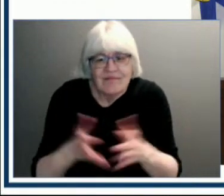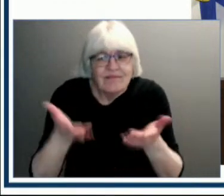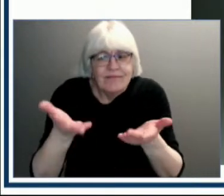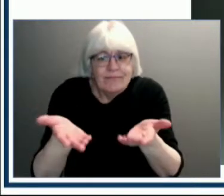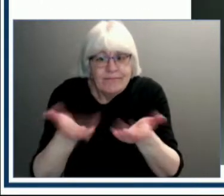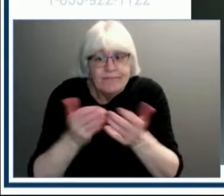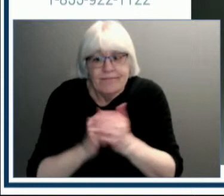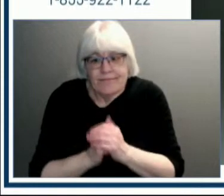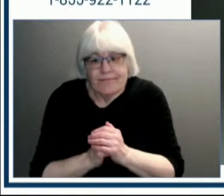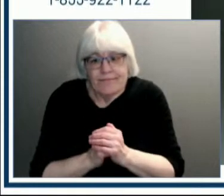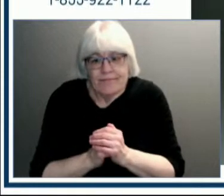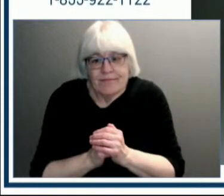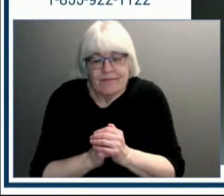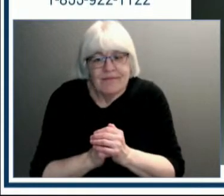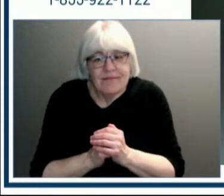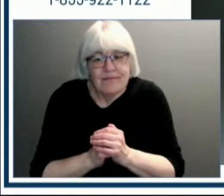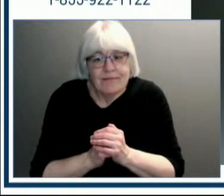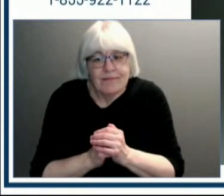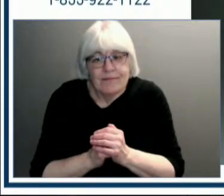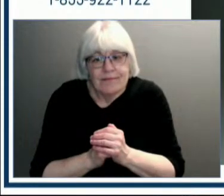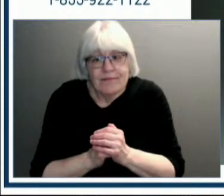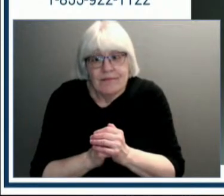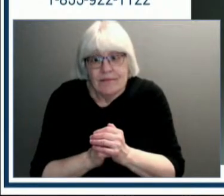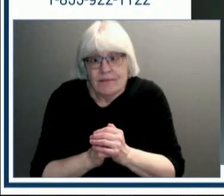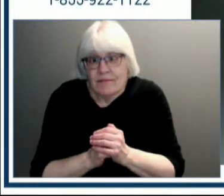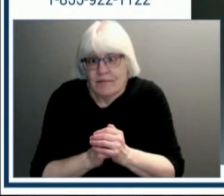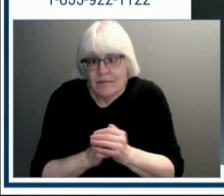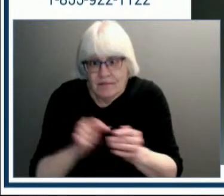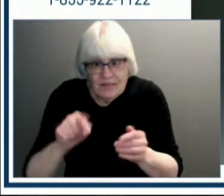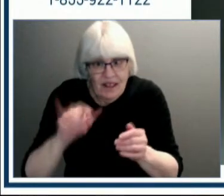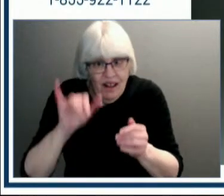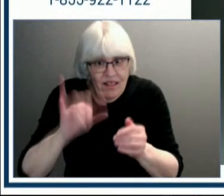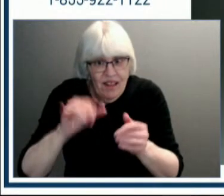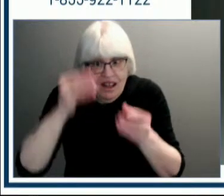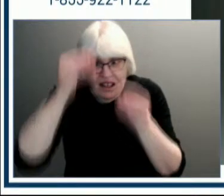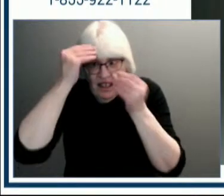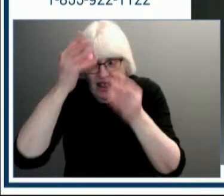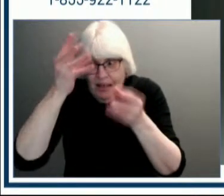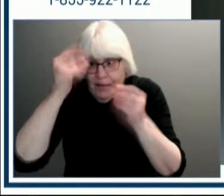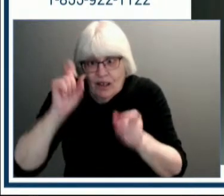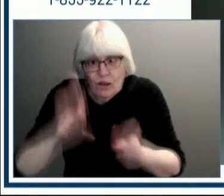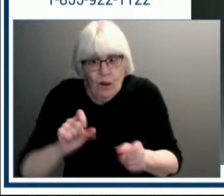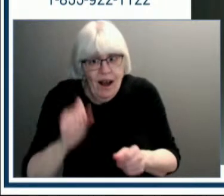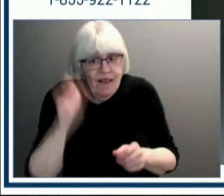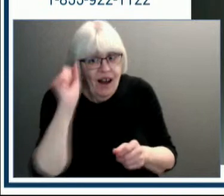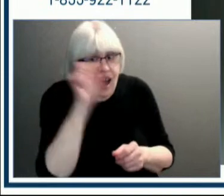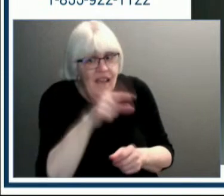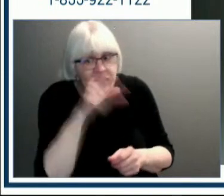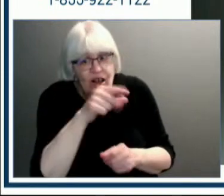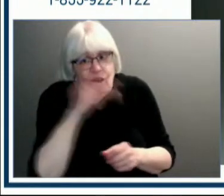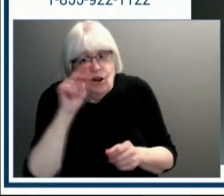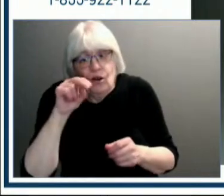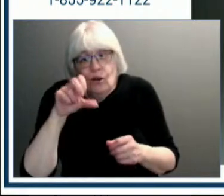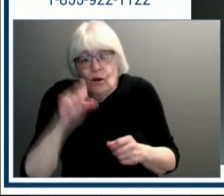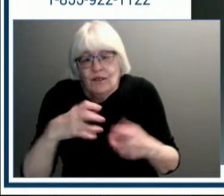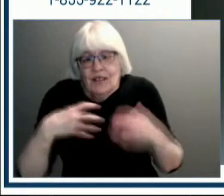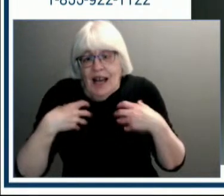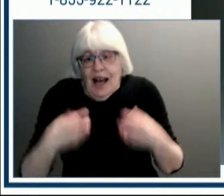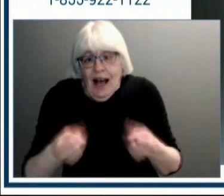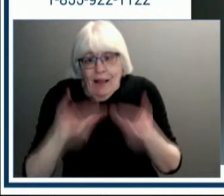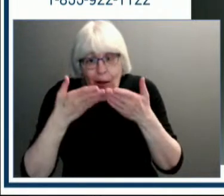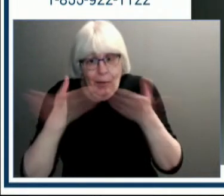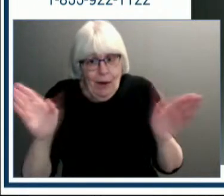I think you'd have to, those details, you'd have to ask those questions directly to the Nova Scotia Health Authority. To me, that there are indications